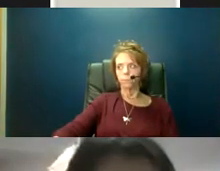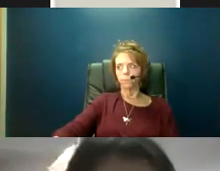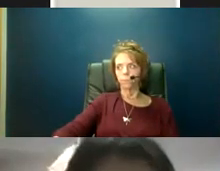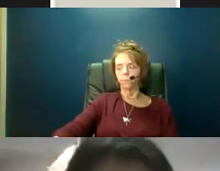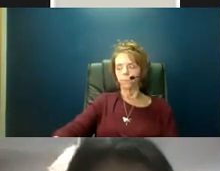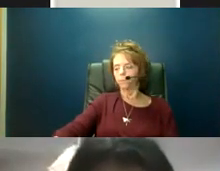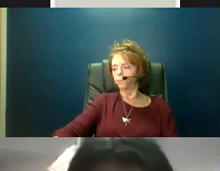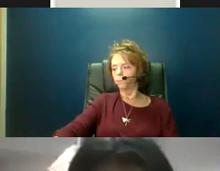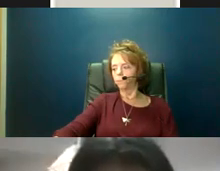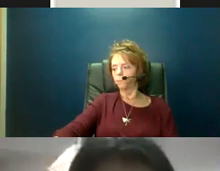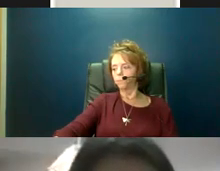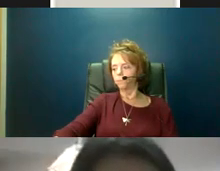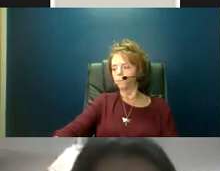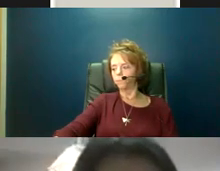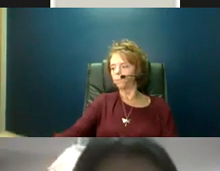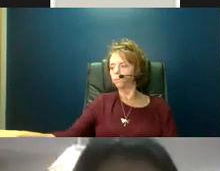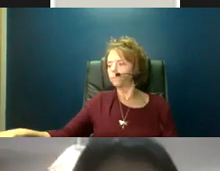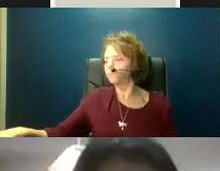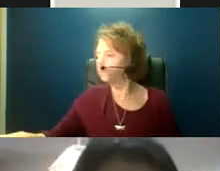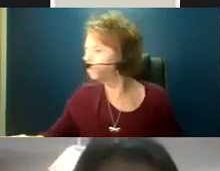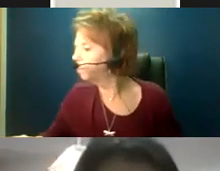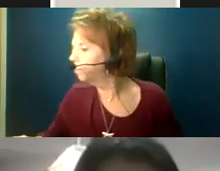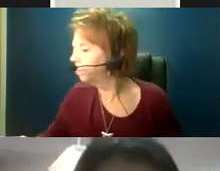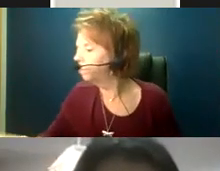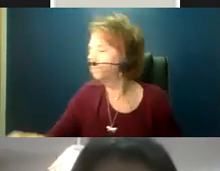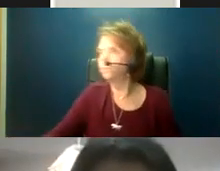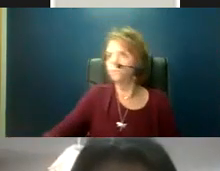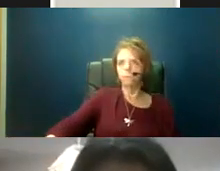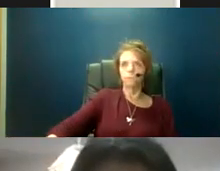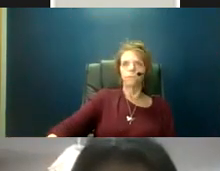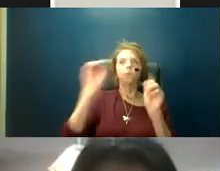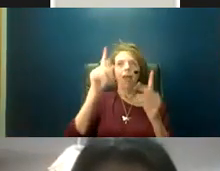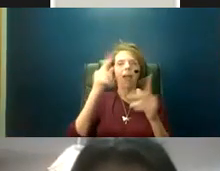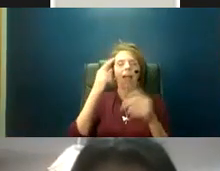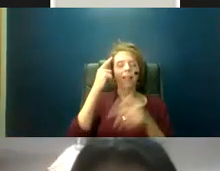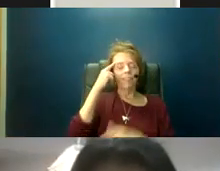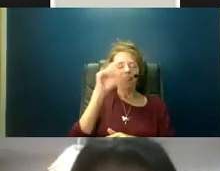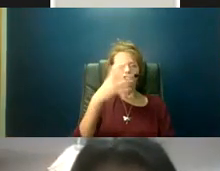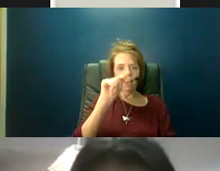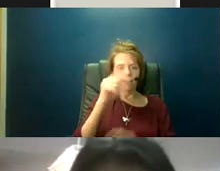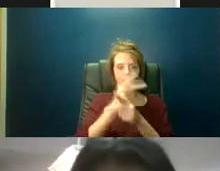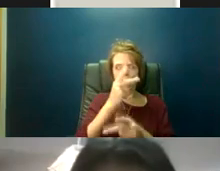And if you want to throw in the chat, I think the chats are kept as well.